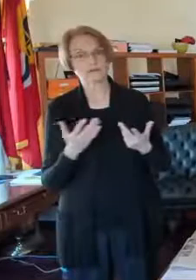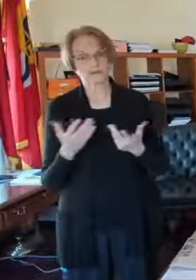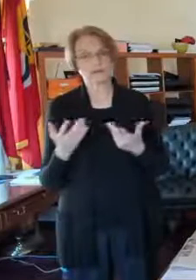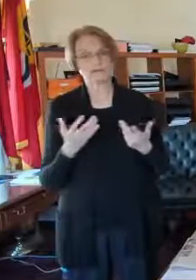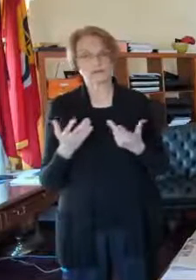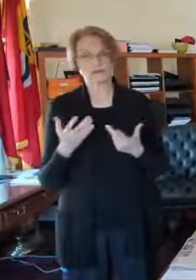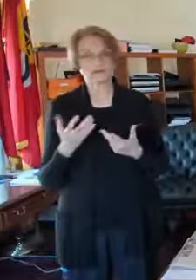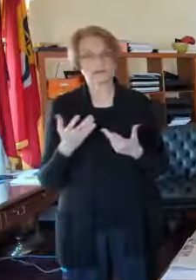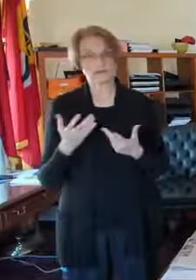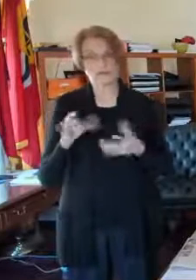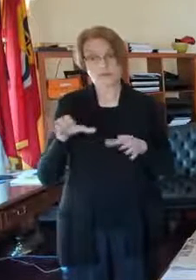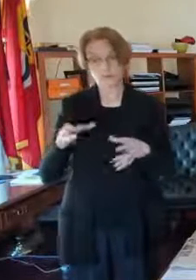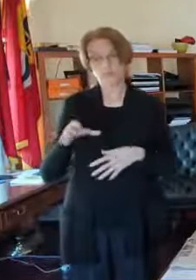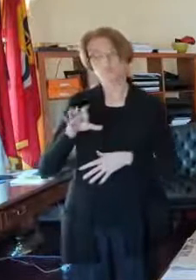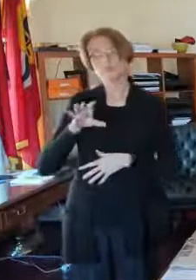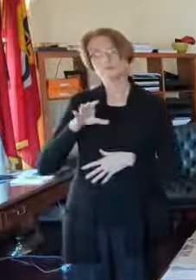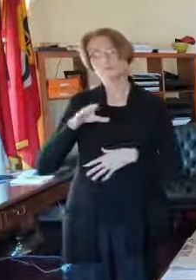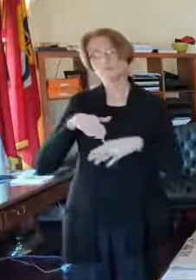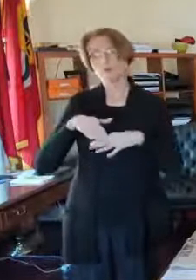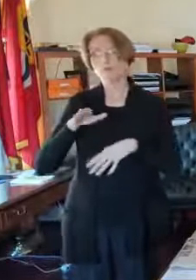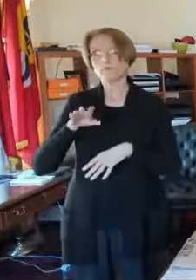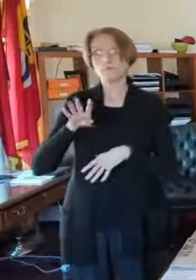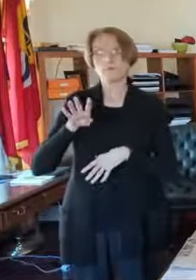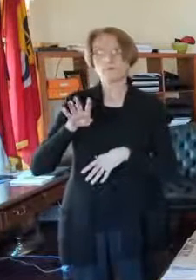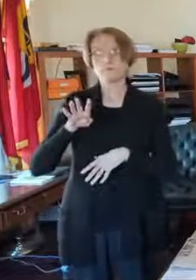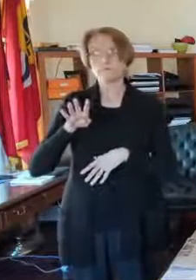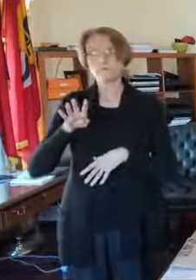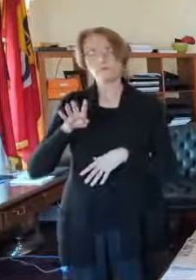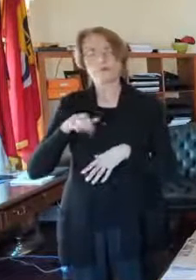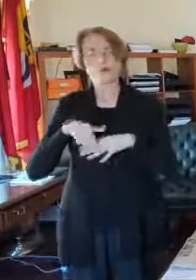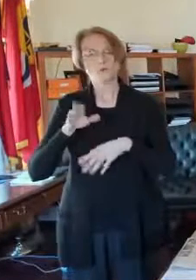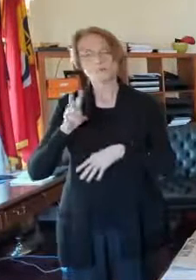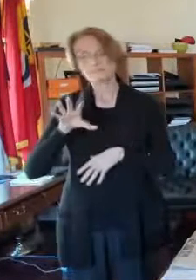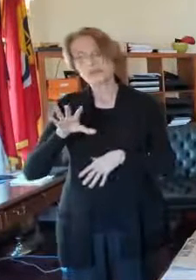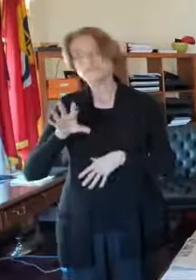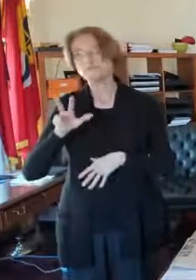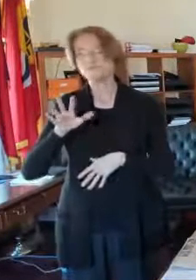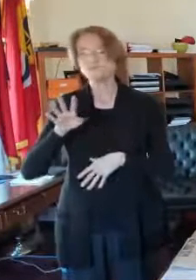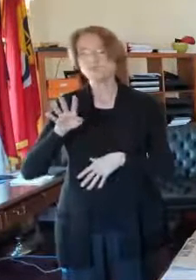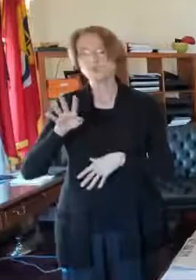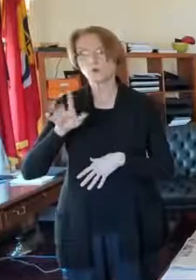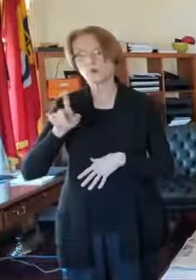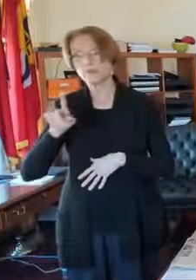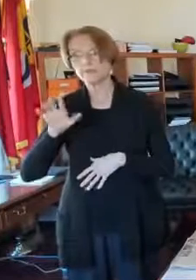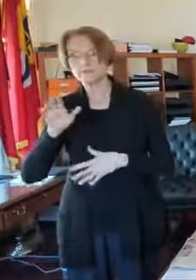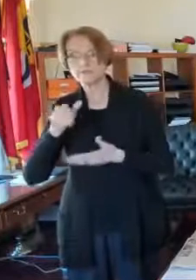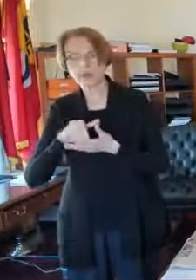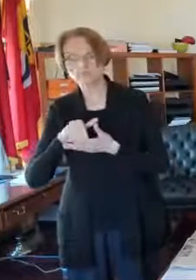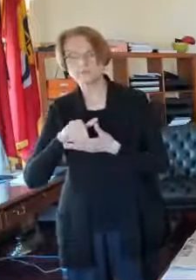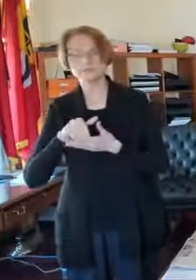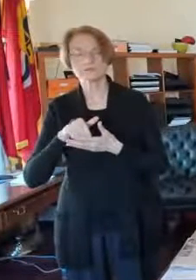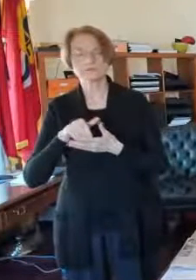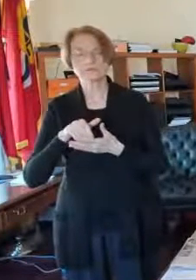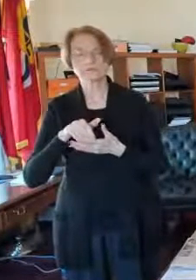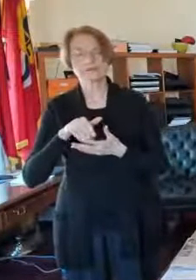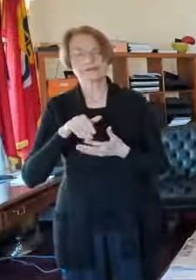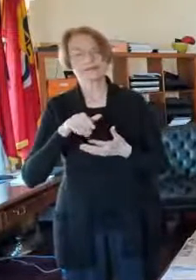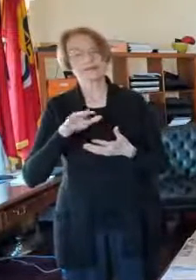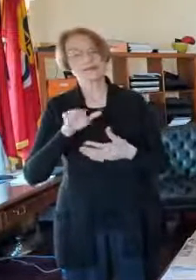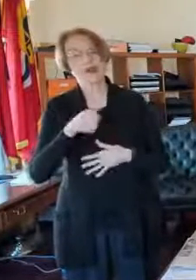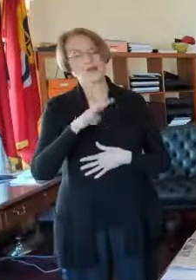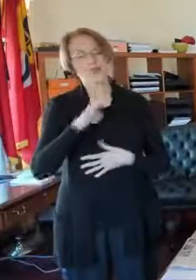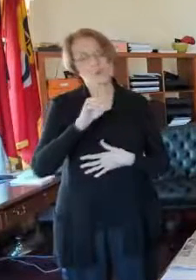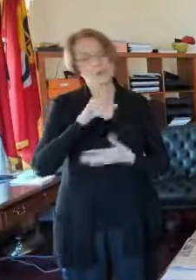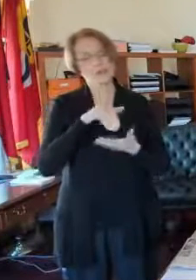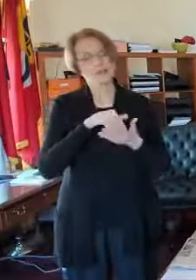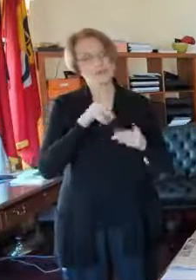that are over 65 who live in the city, and approximately another 40,000 people between the ages of 18 and 65 who have